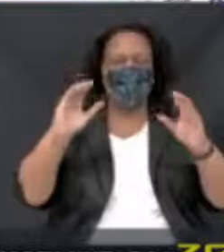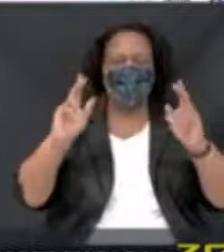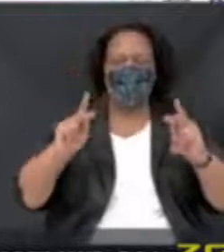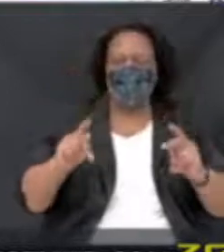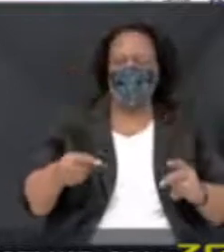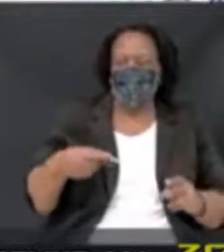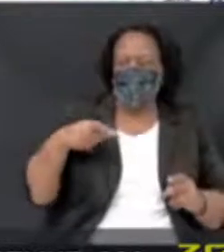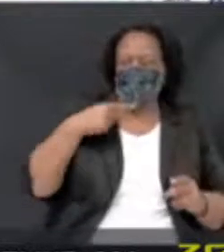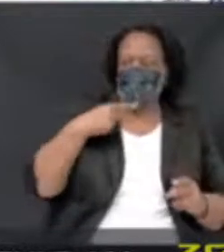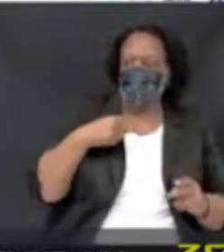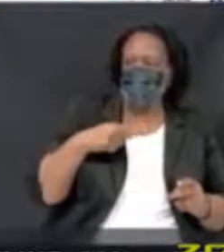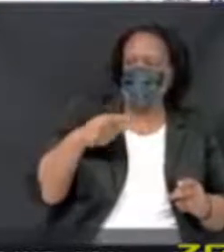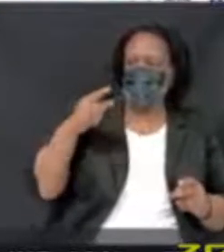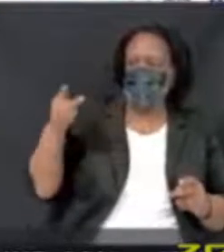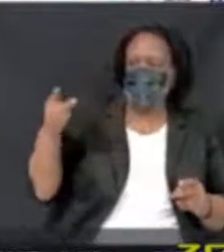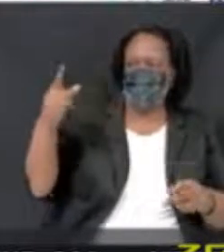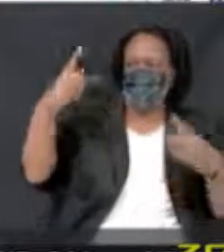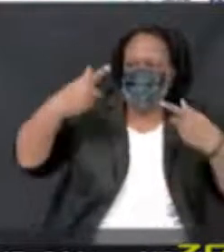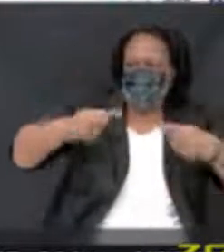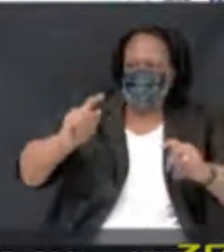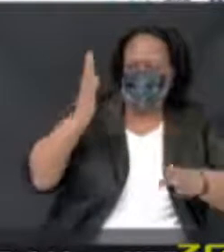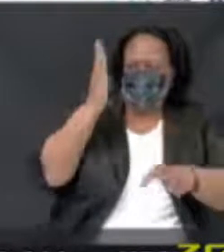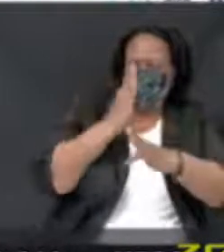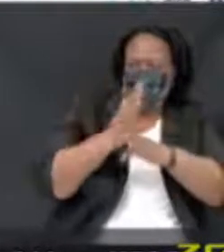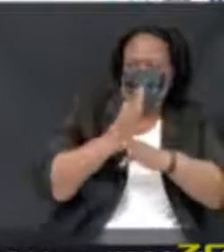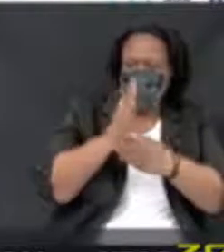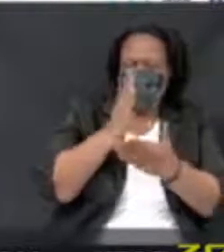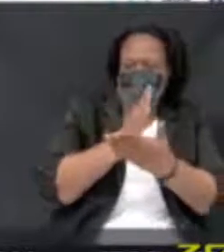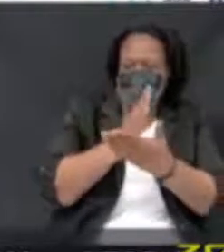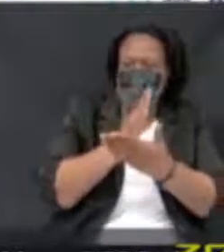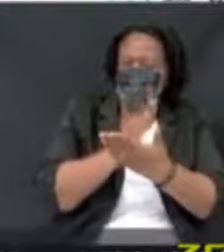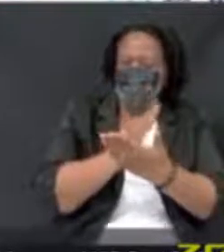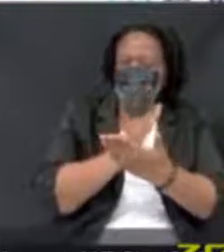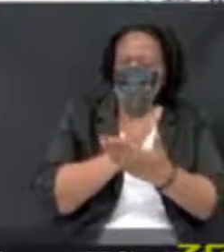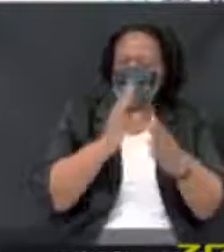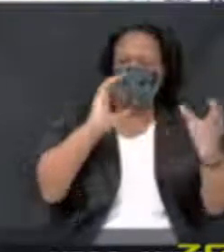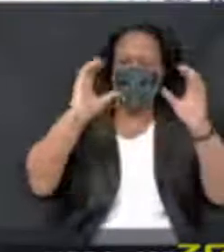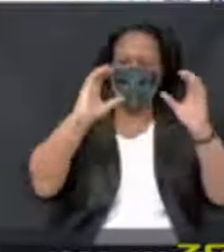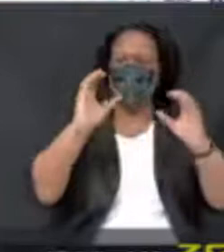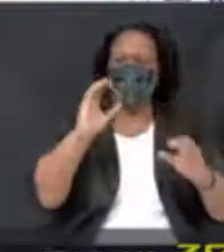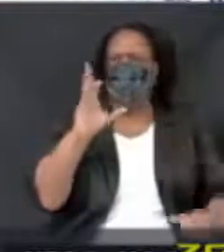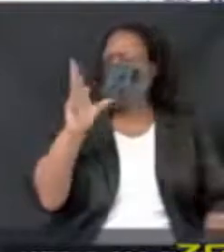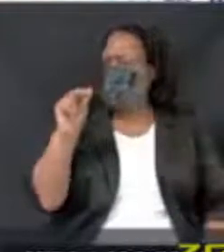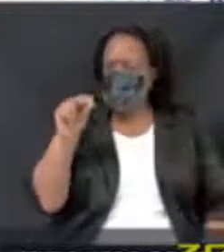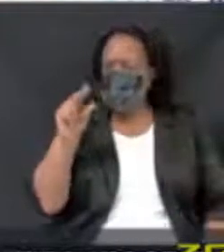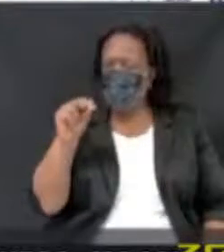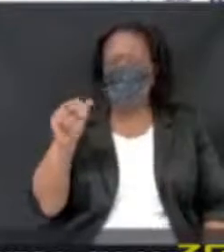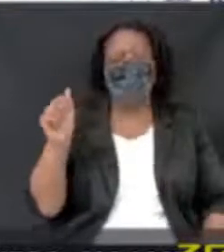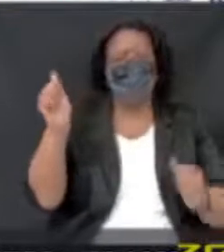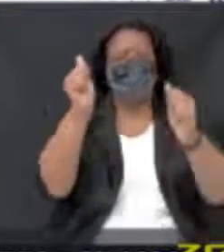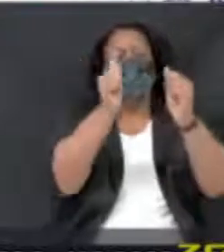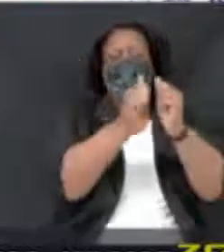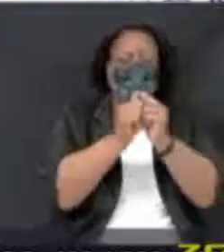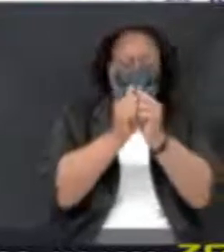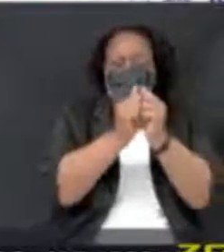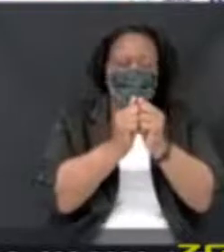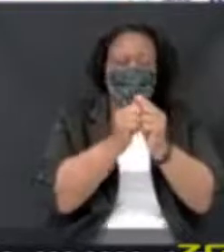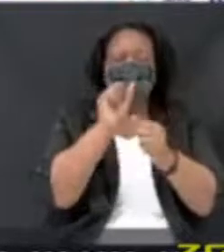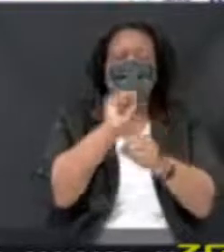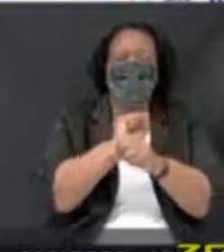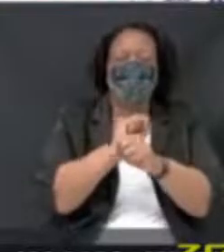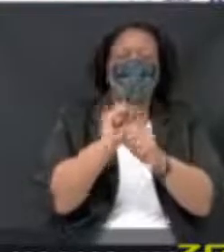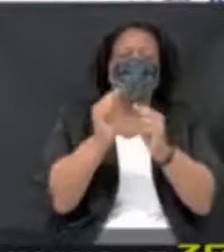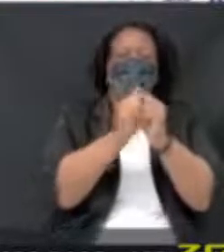is no impediment. There is a balance of economic activity and the safety